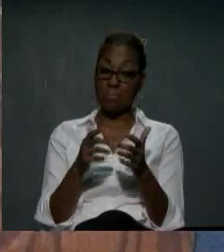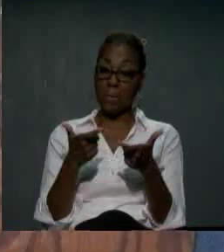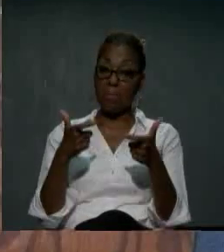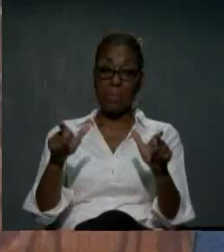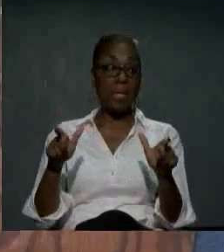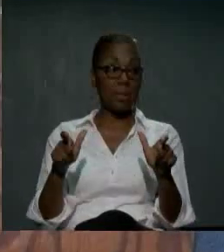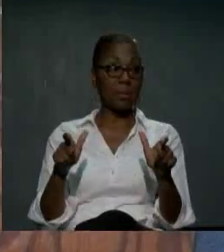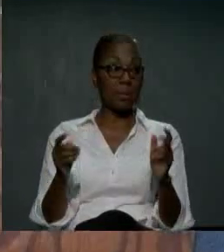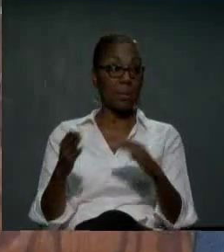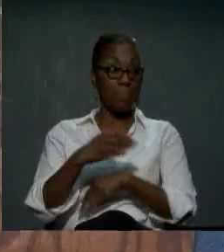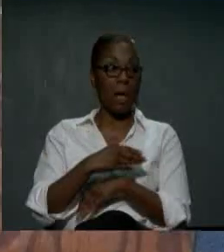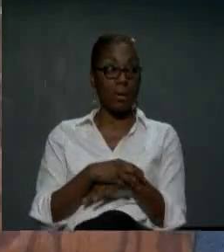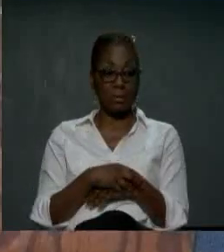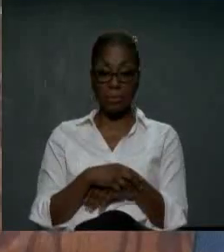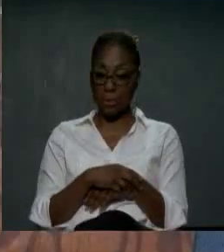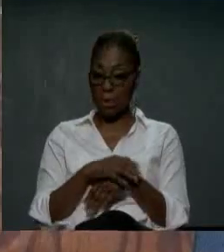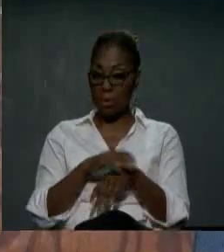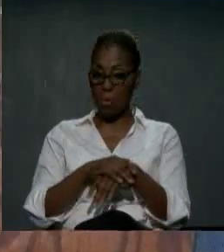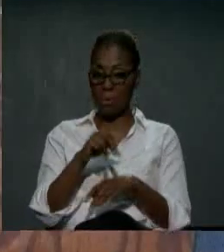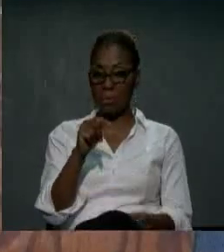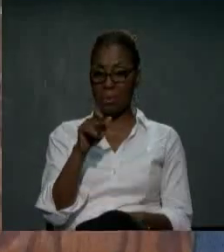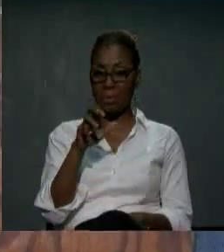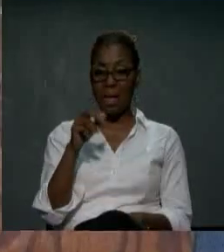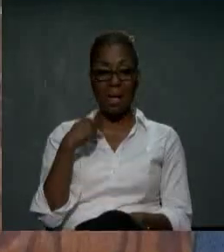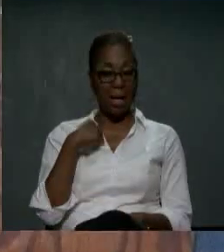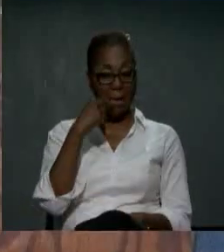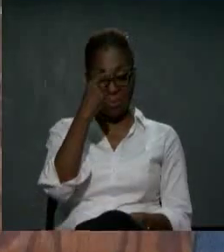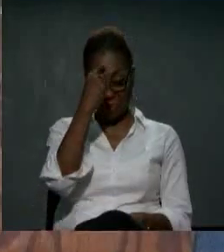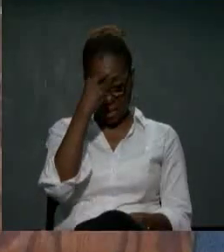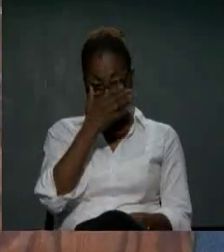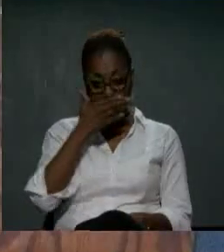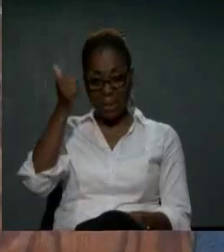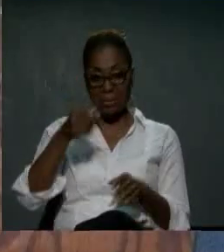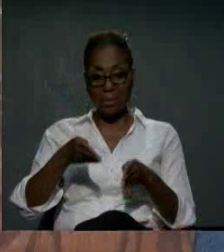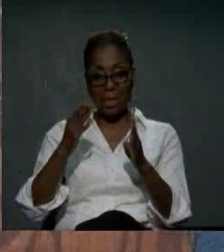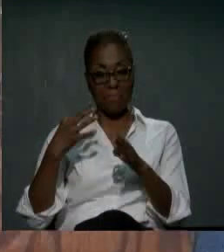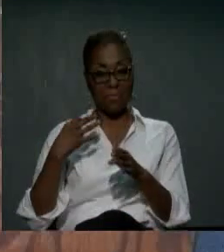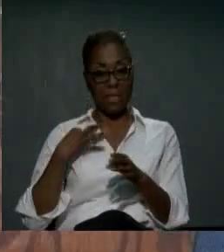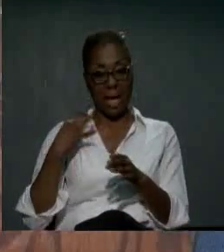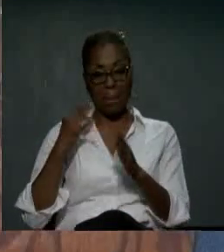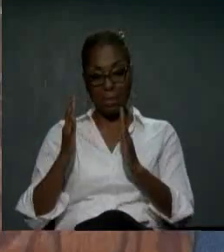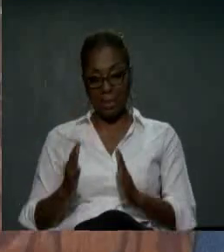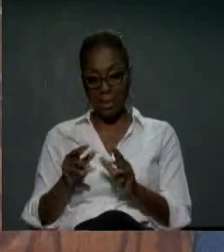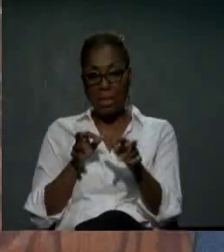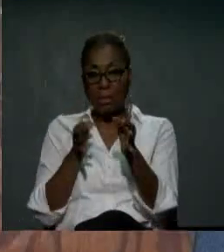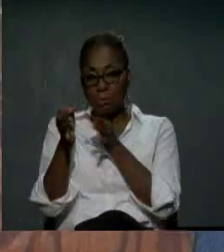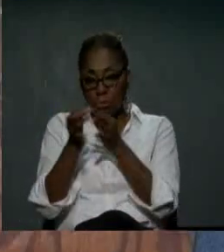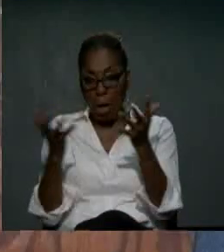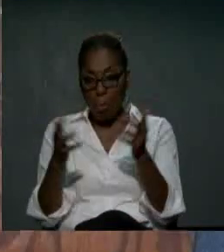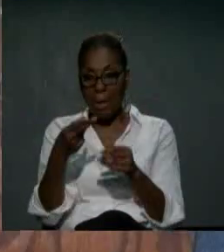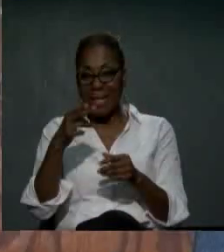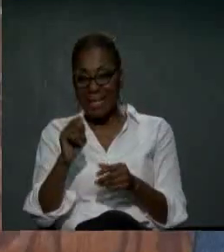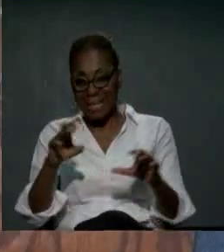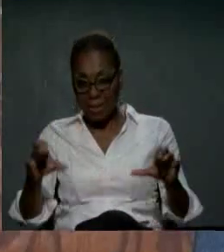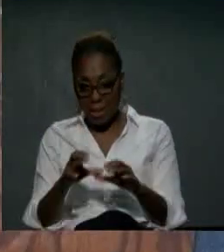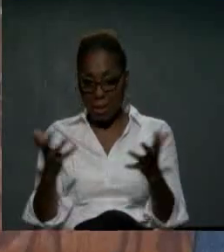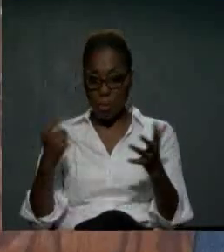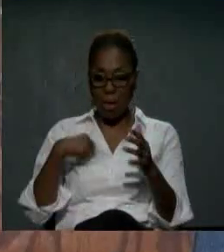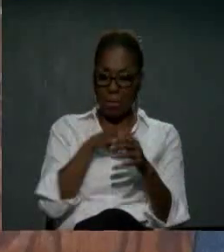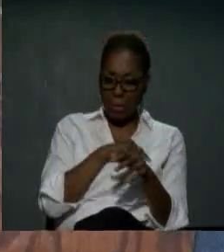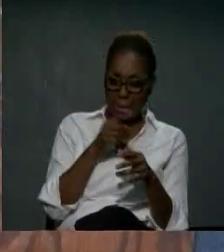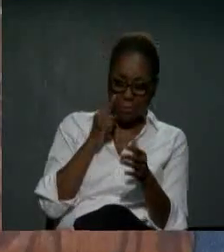big box culvert under Taylor Loop. I think it best let the applicant describe what he has done and what we've